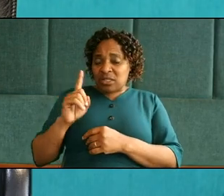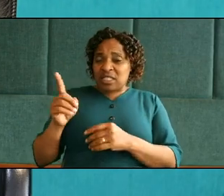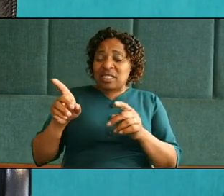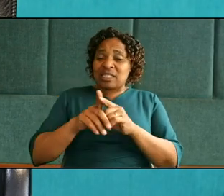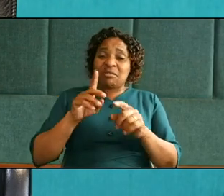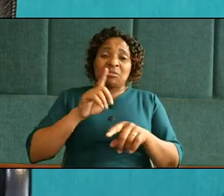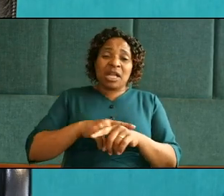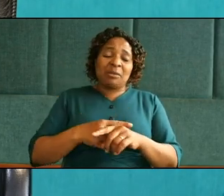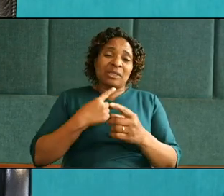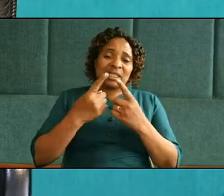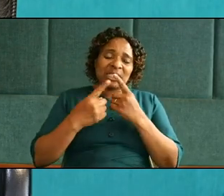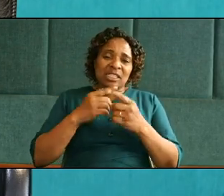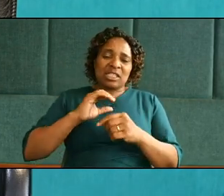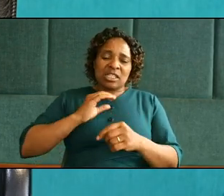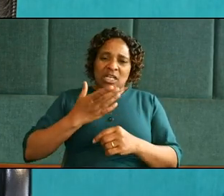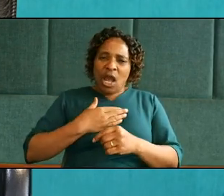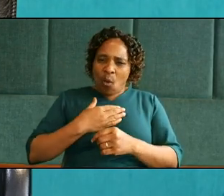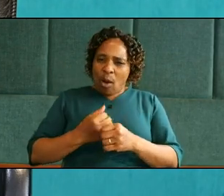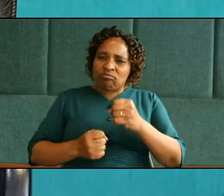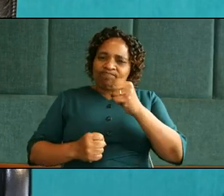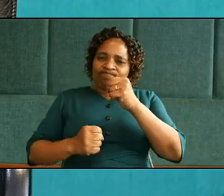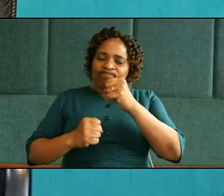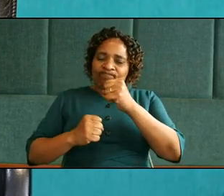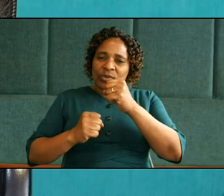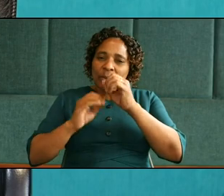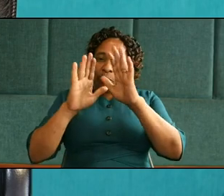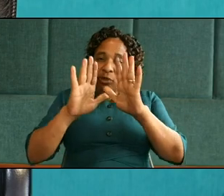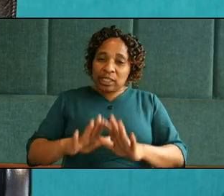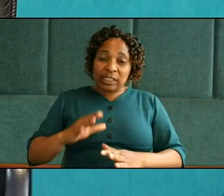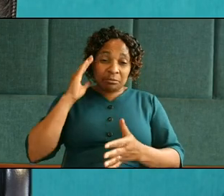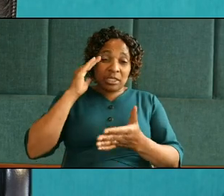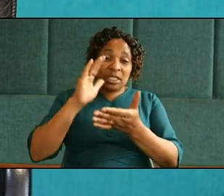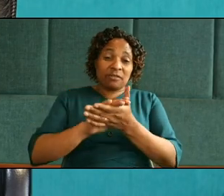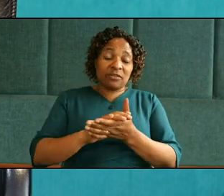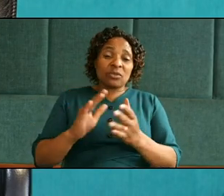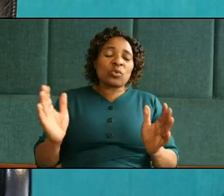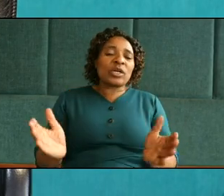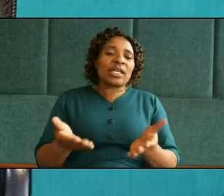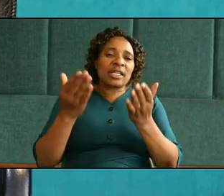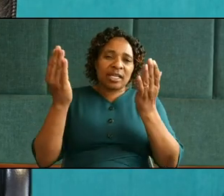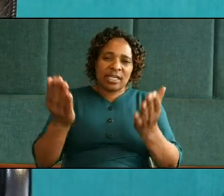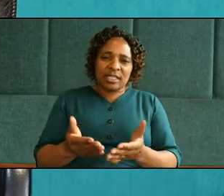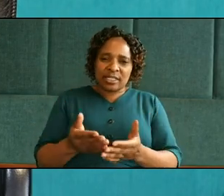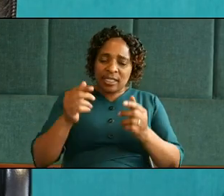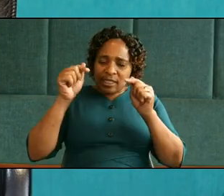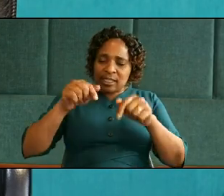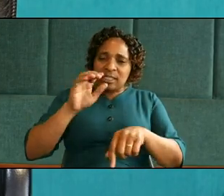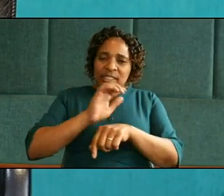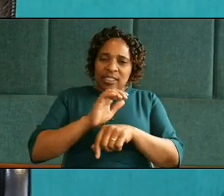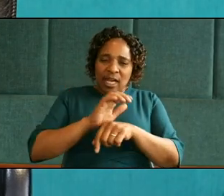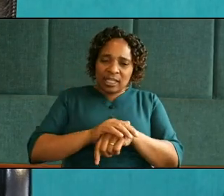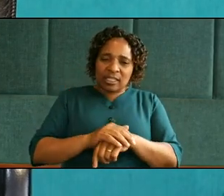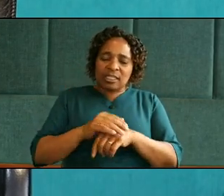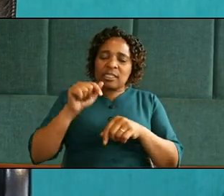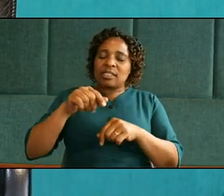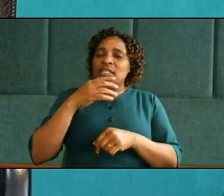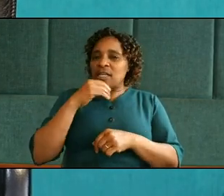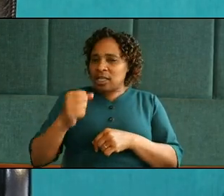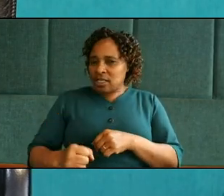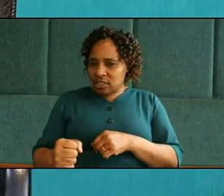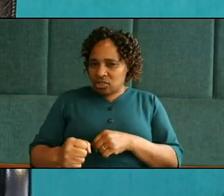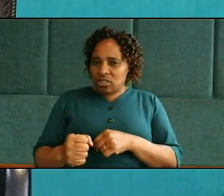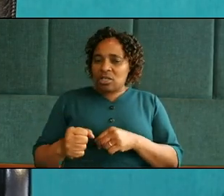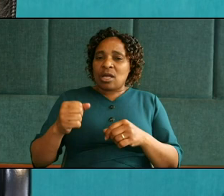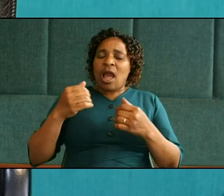said in our fundamental beliefs. So we are encouraged that in this church that we have in this day and age, We